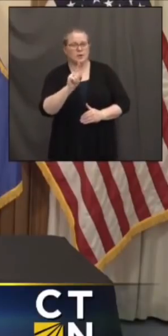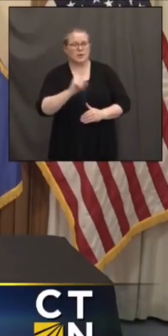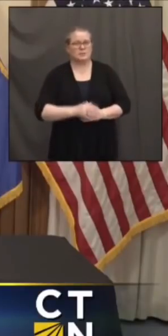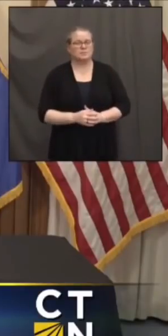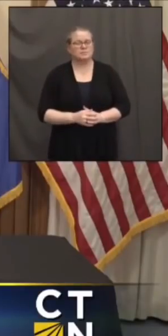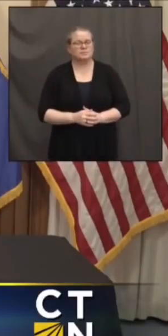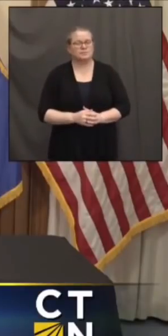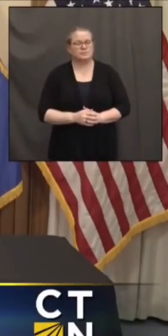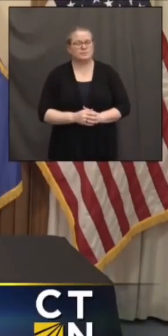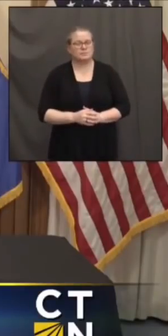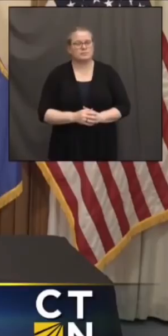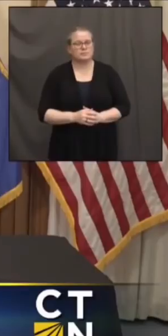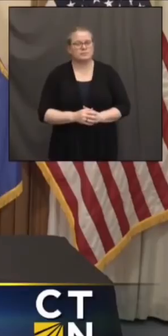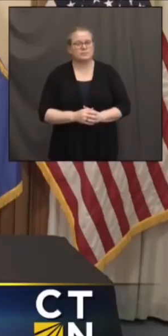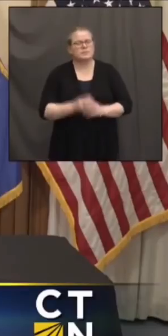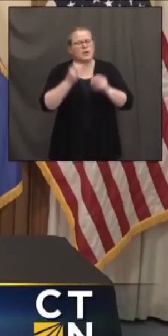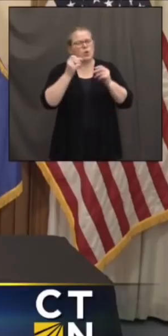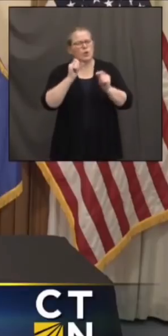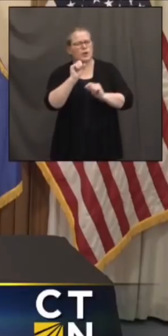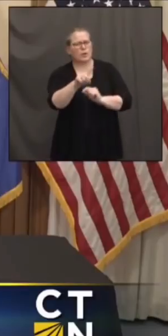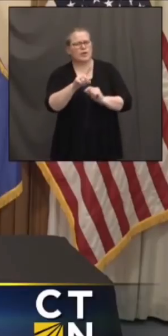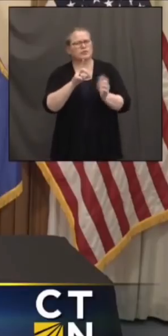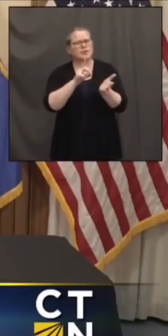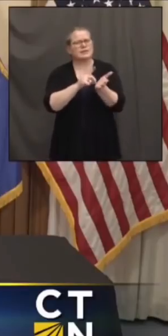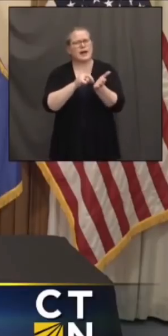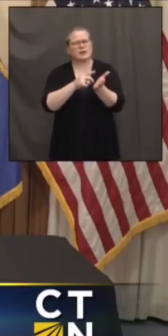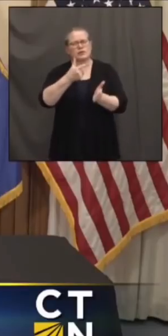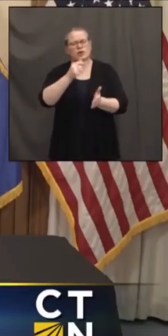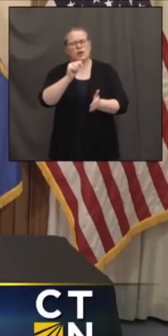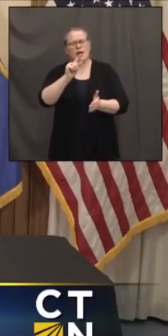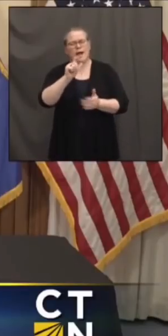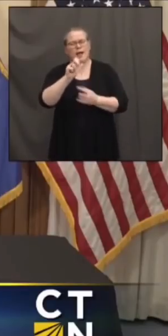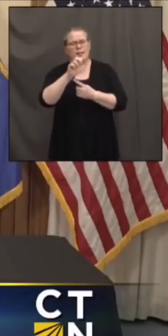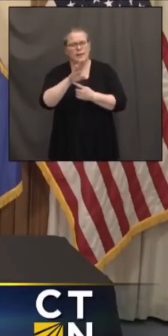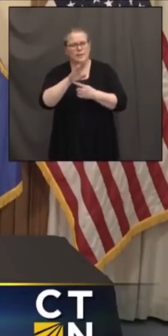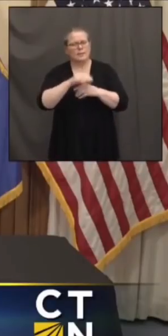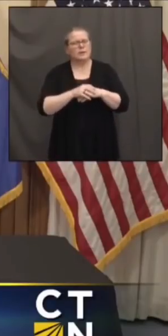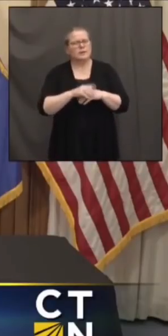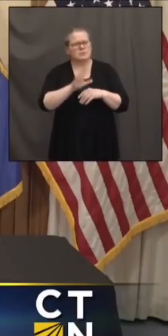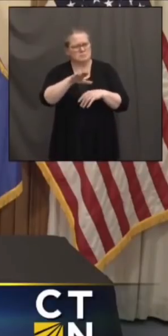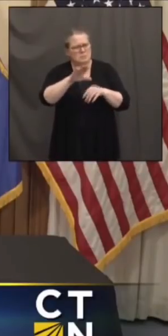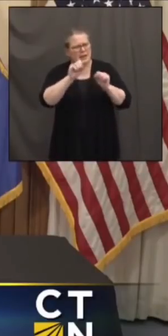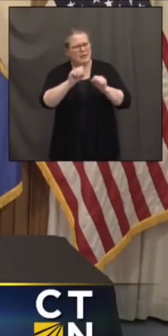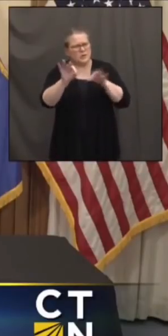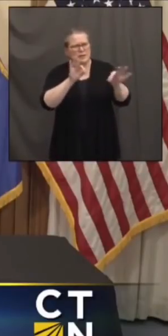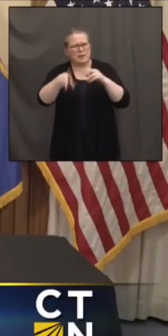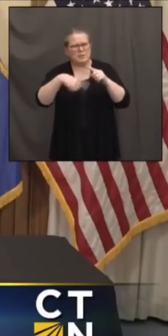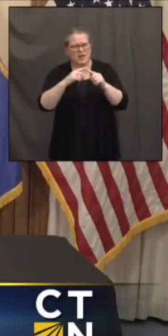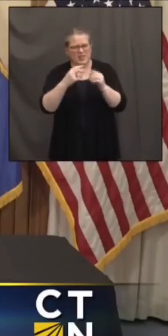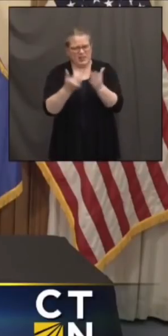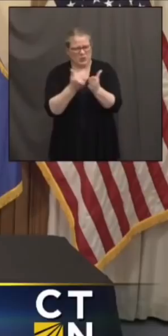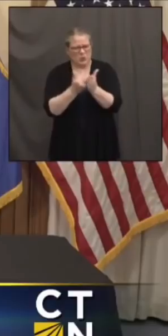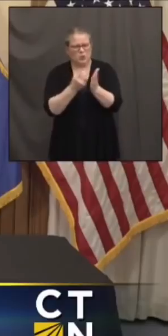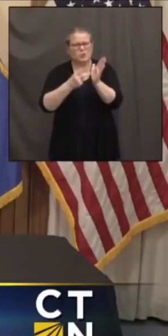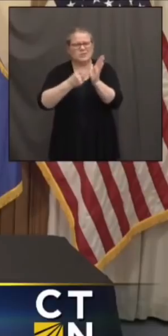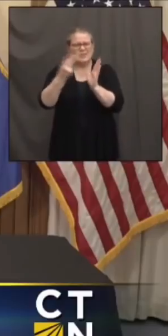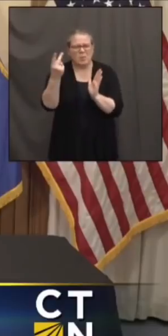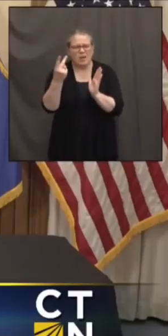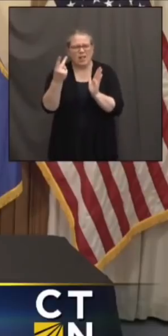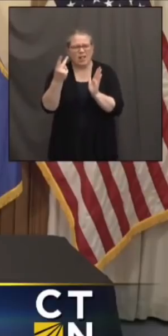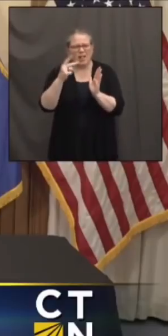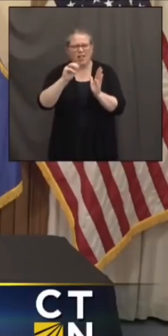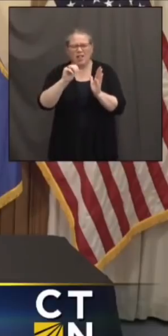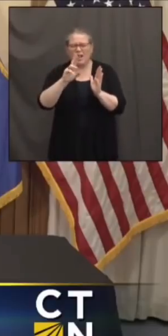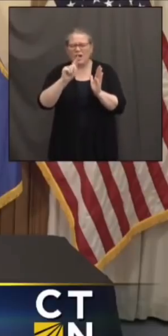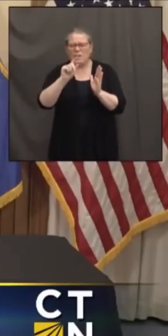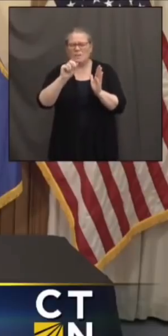Hi, I just have a quick question for Dr. Gottlieb. Could you talk to us a little bit about this new double mutant COVID variant discovered in